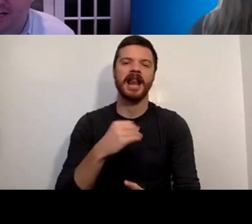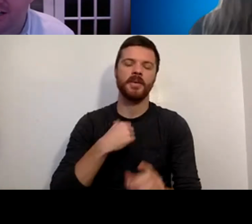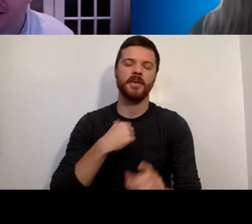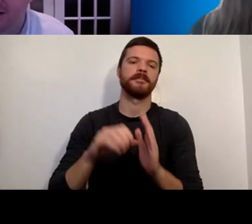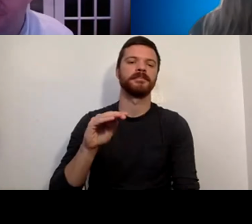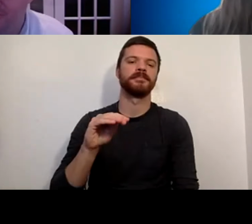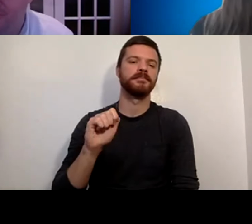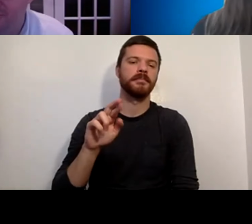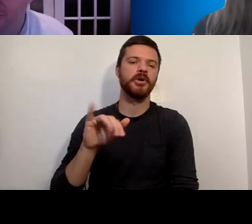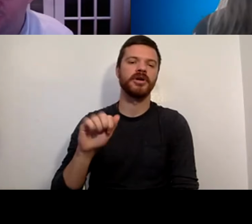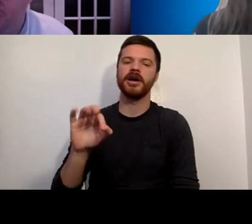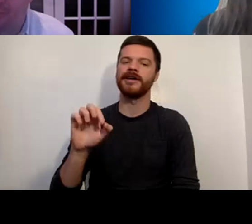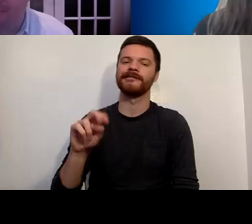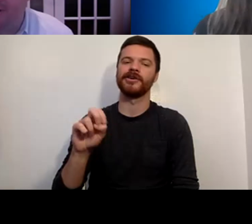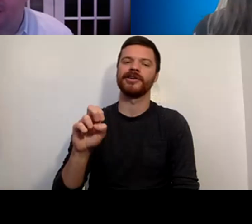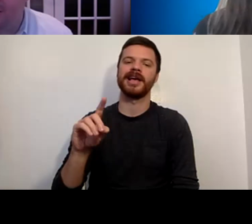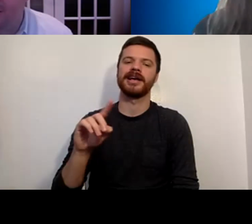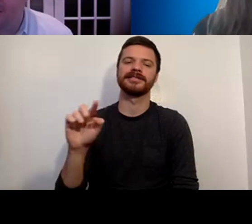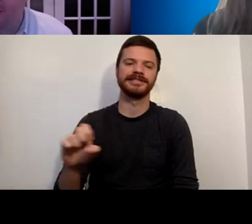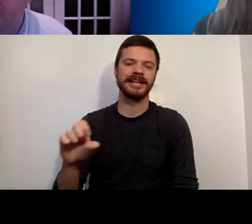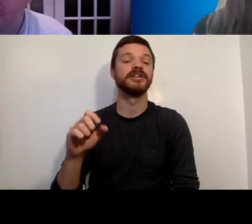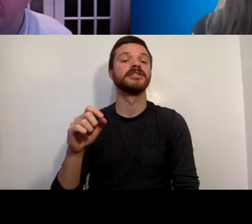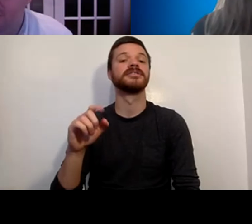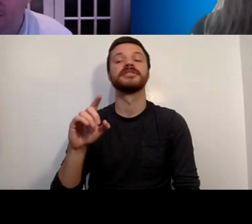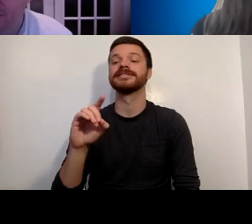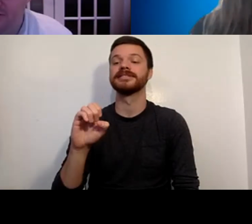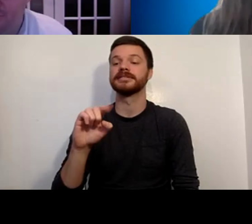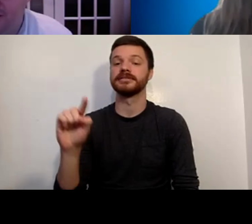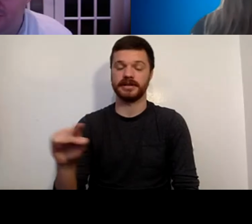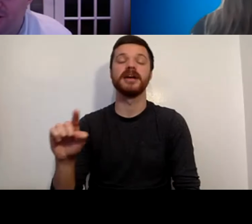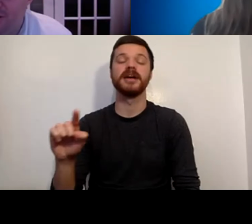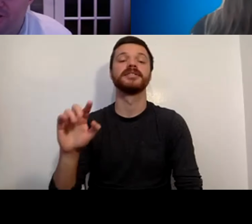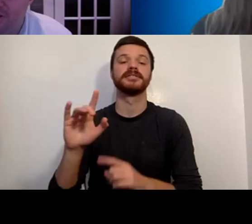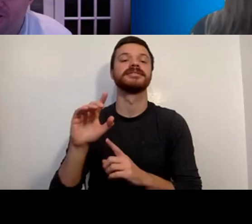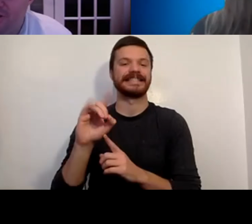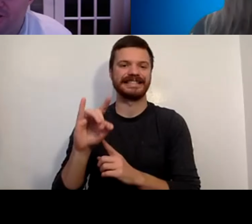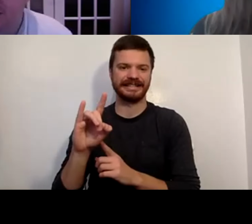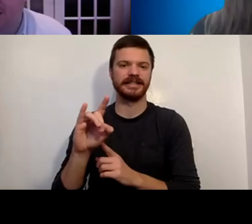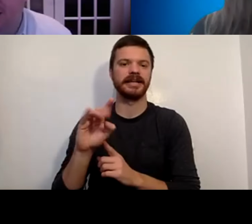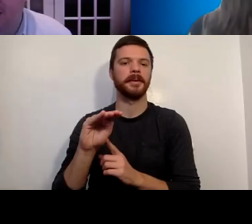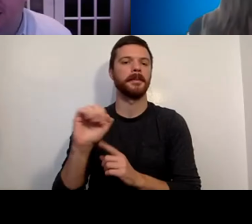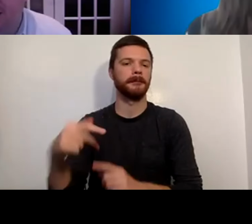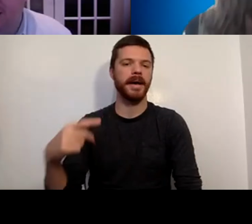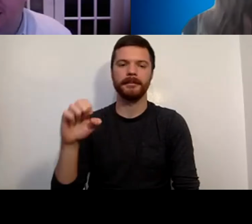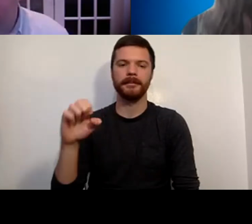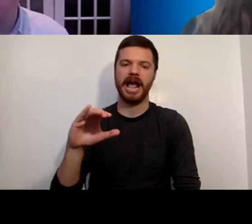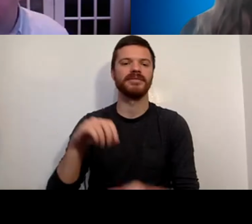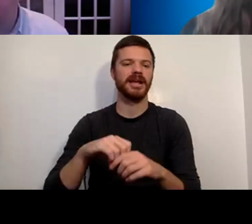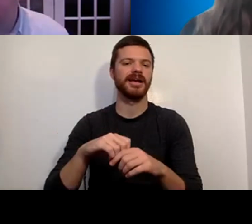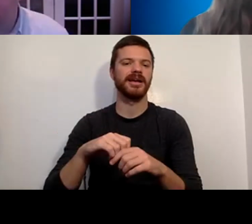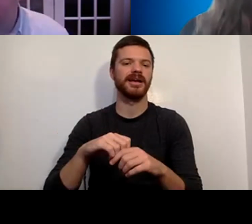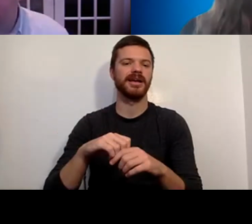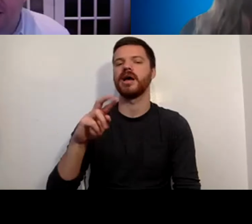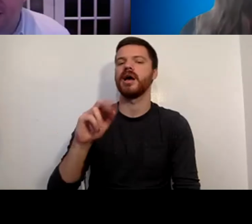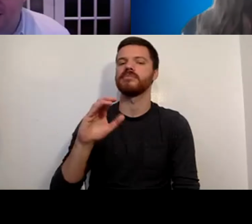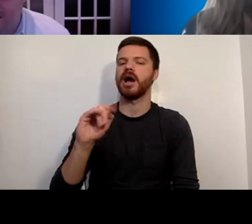chat that they've done some work to map ERIC to intervention mapping methods and practical applications. And there are many areas of synergy